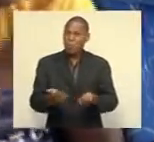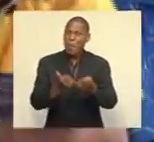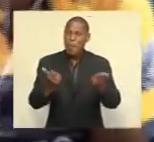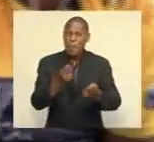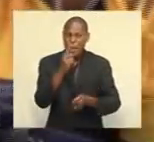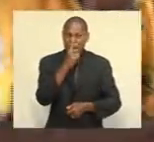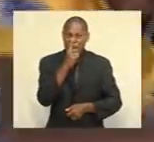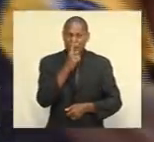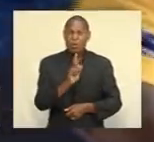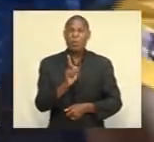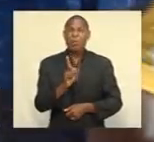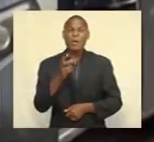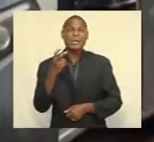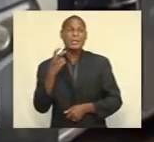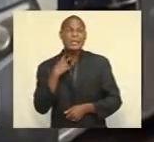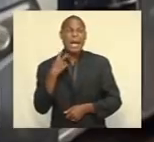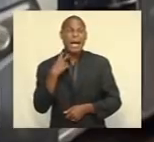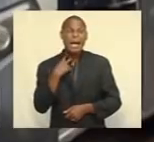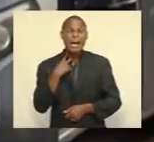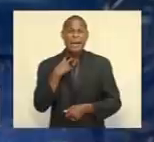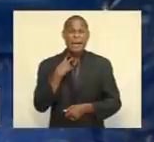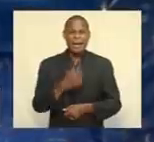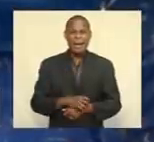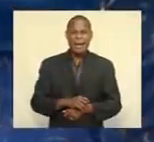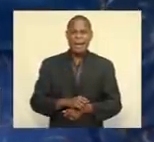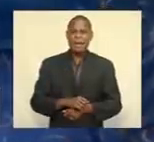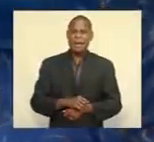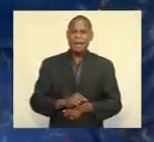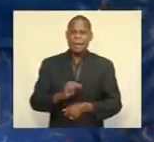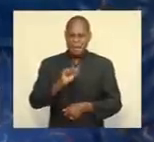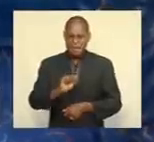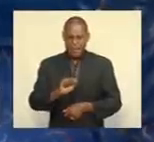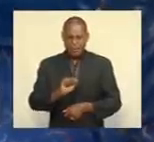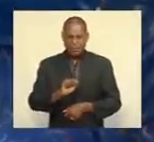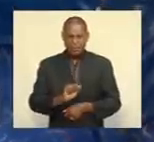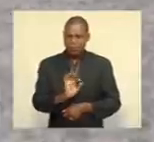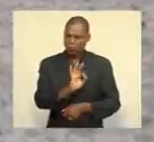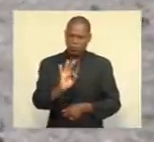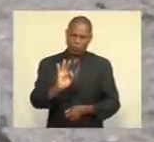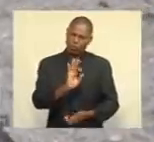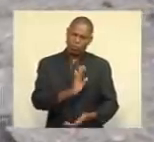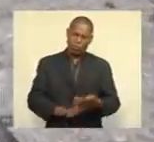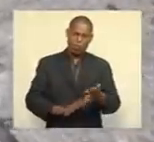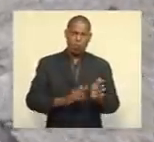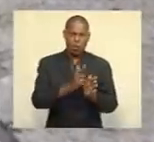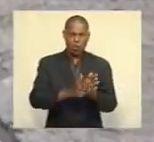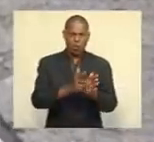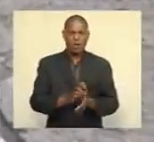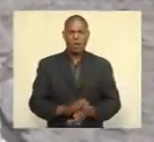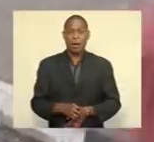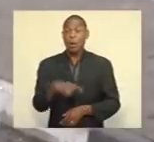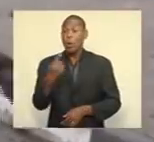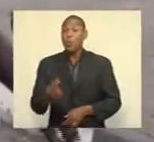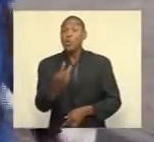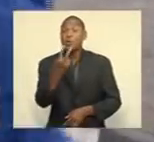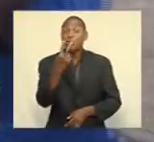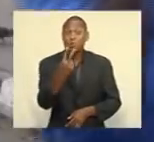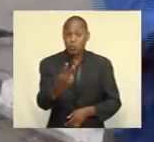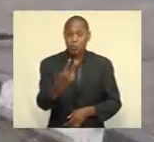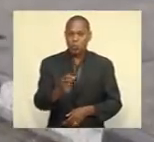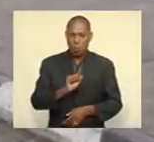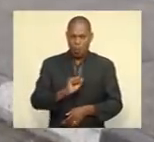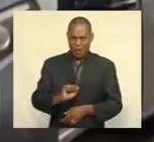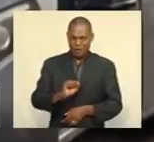here, and then because the bus not end up right in Lautoka. Only 2 drivers were allowed to make their trip early this morning as they live